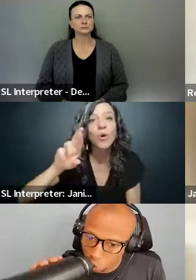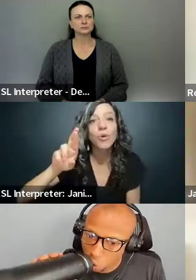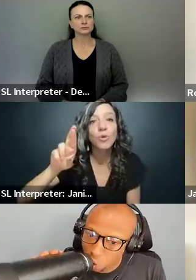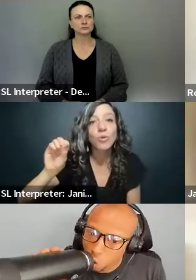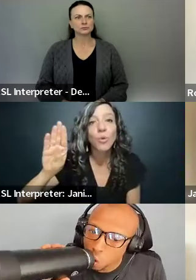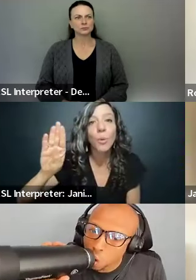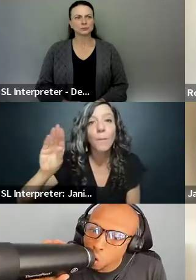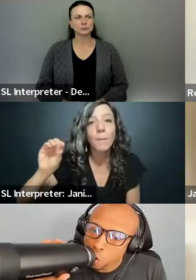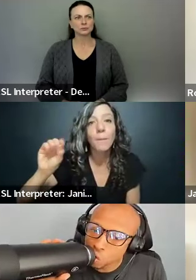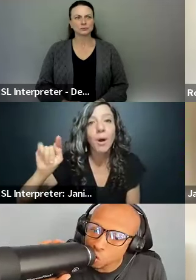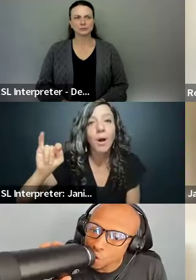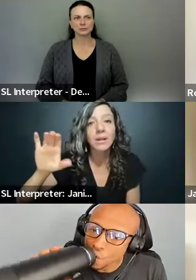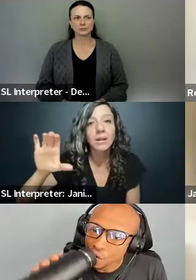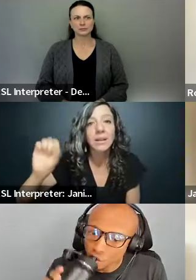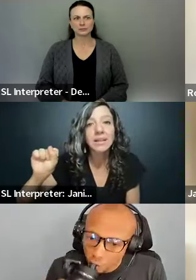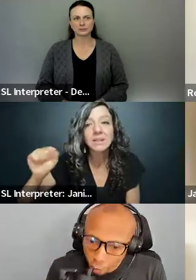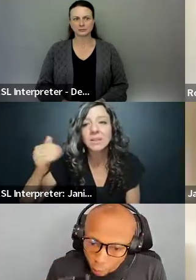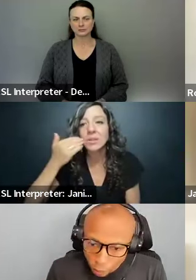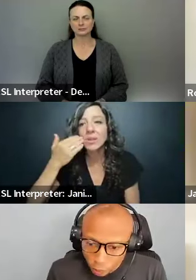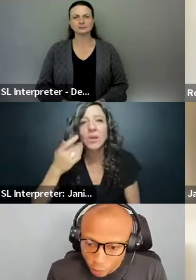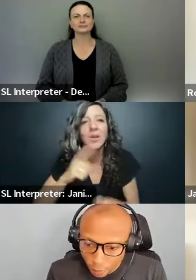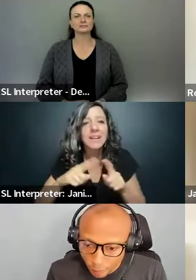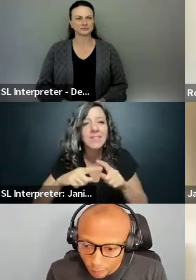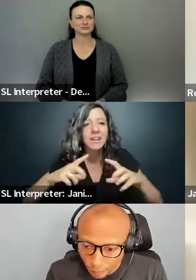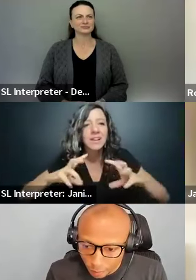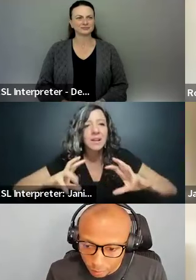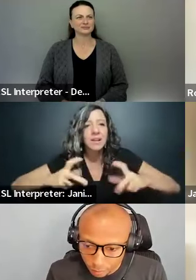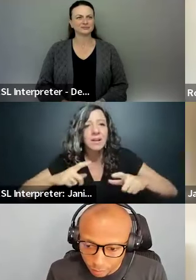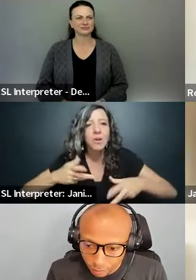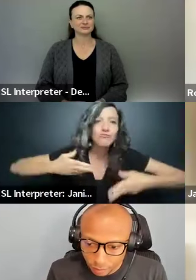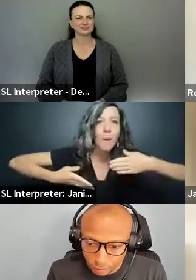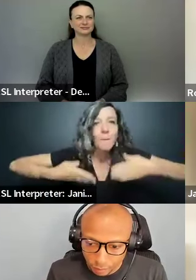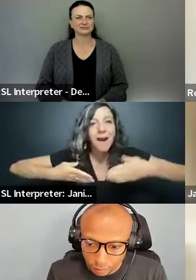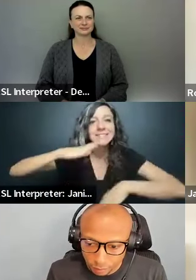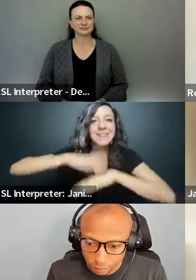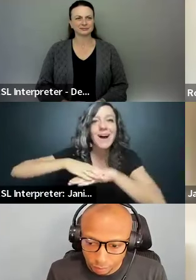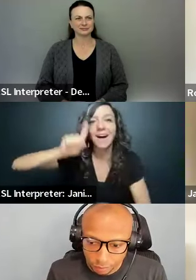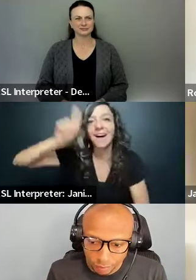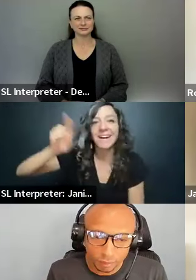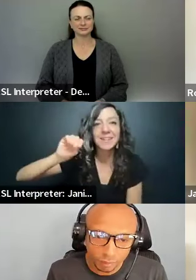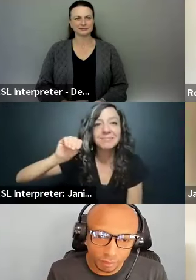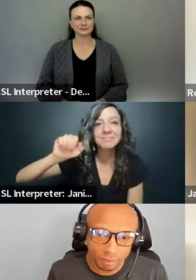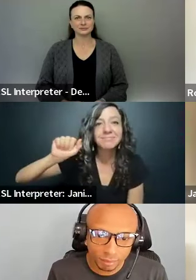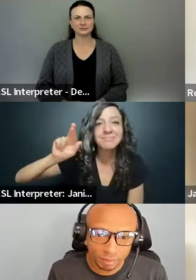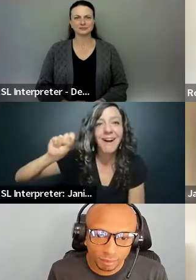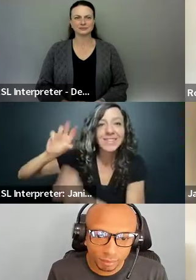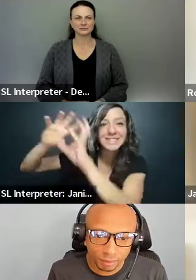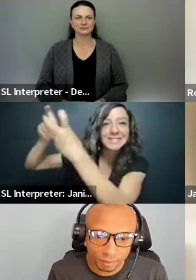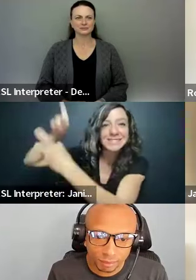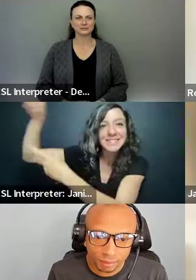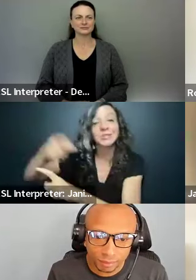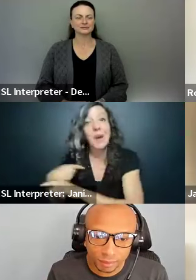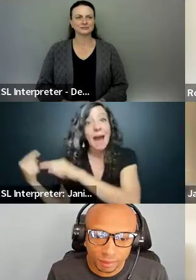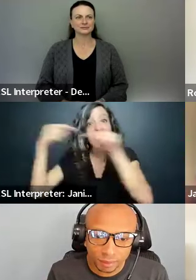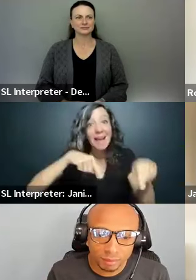know, rovers on Mars and stuff like that. So I came to study astronautics. But after a while here,